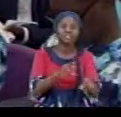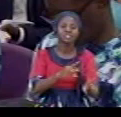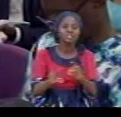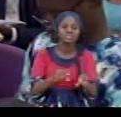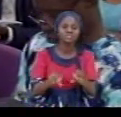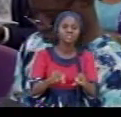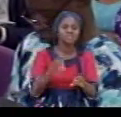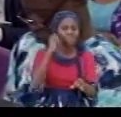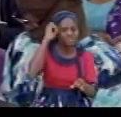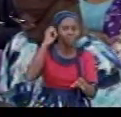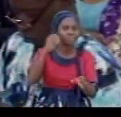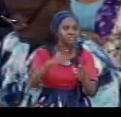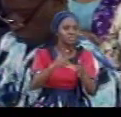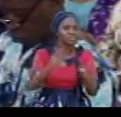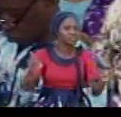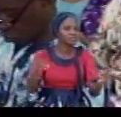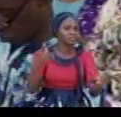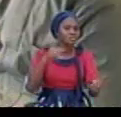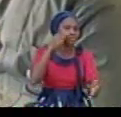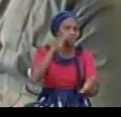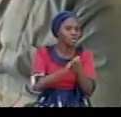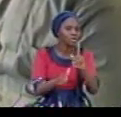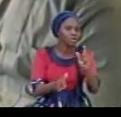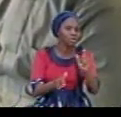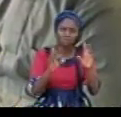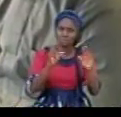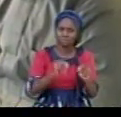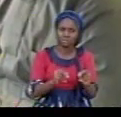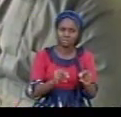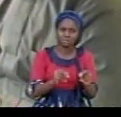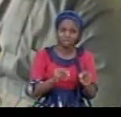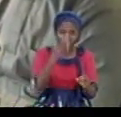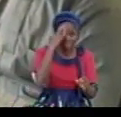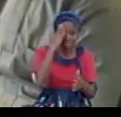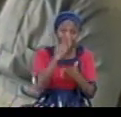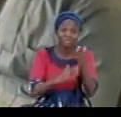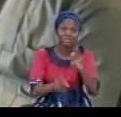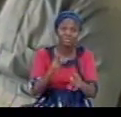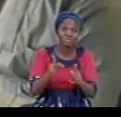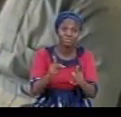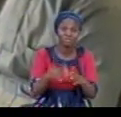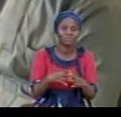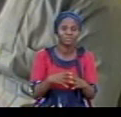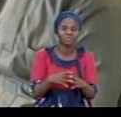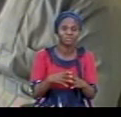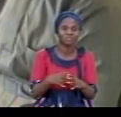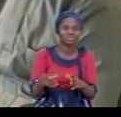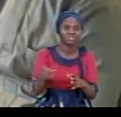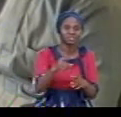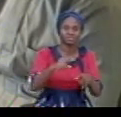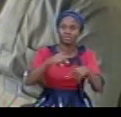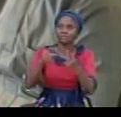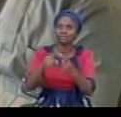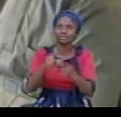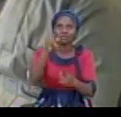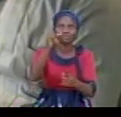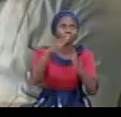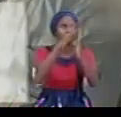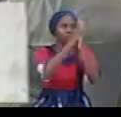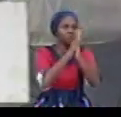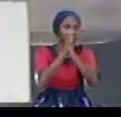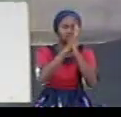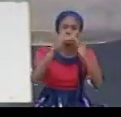he divorce the wife? You know, some people, they go to one prayer house somewhere, and in the